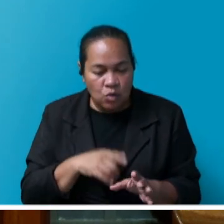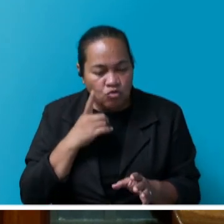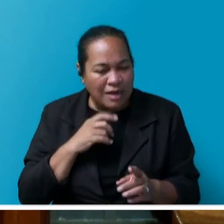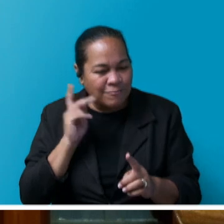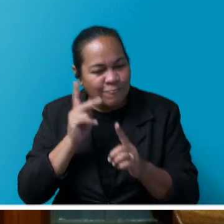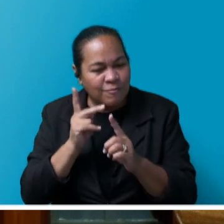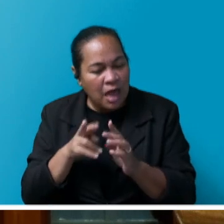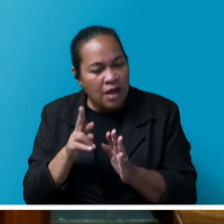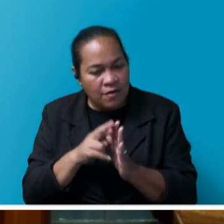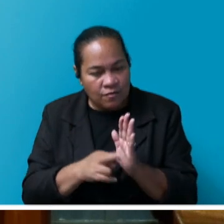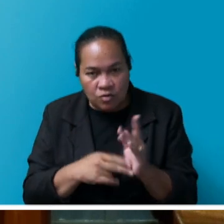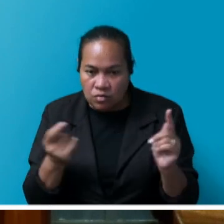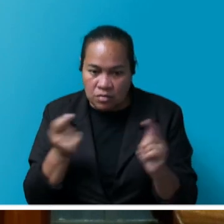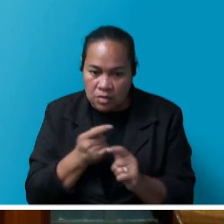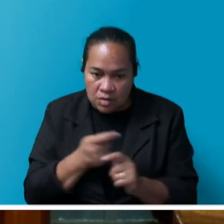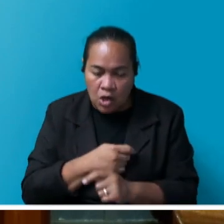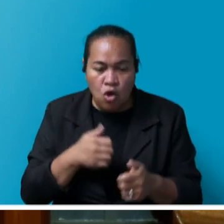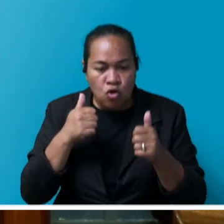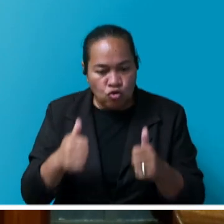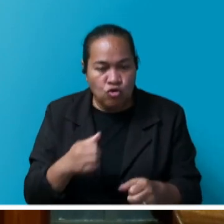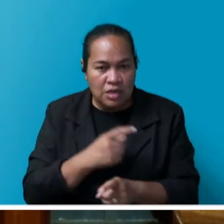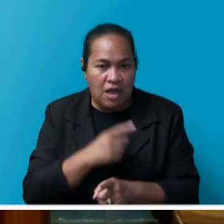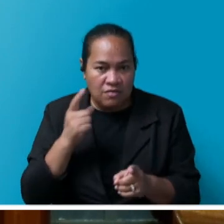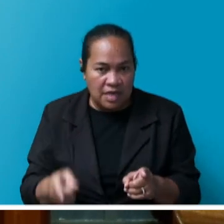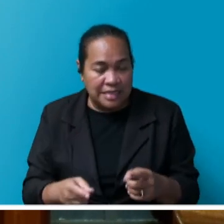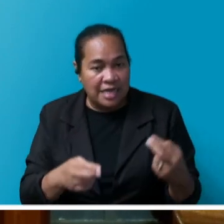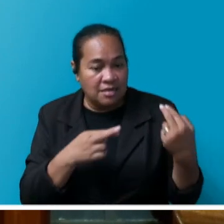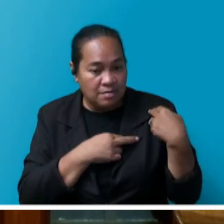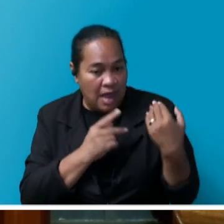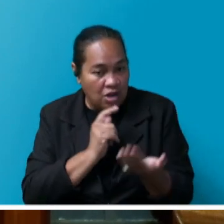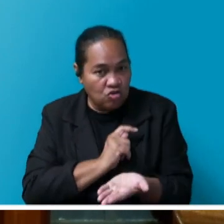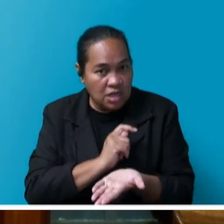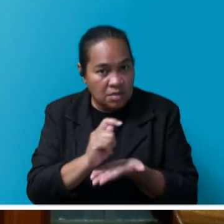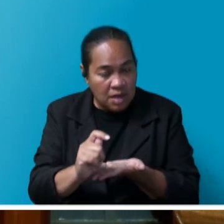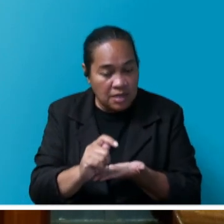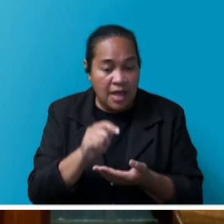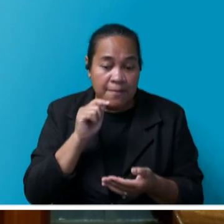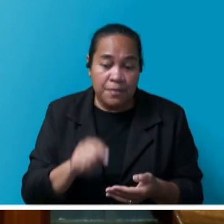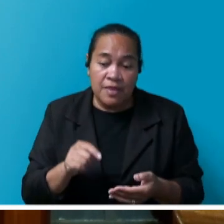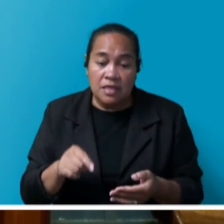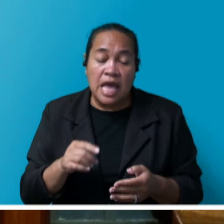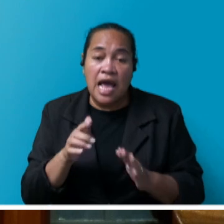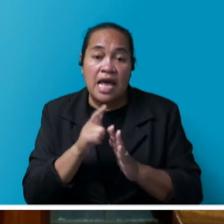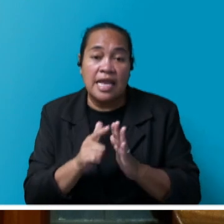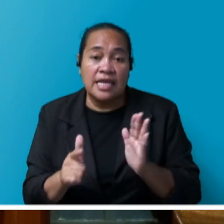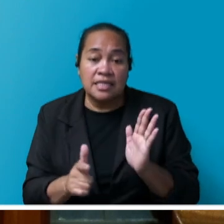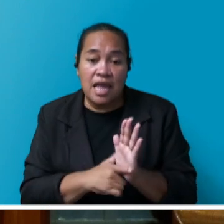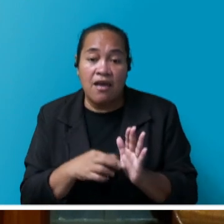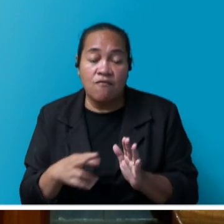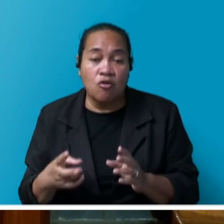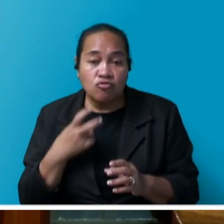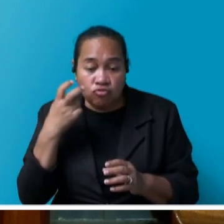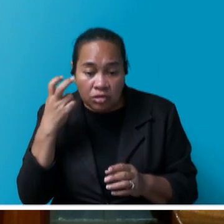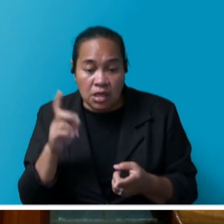promote transparency, accountability, and good governance. The proposed tourism legislation and the